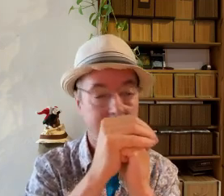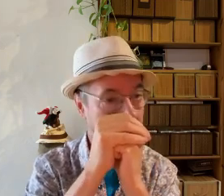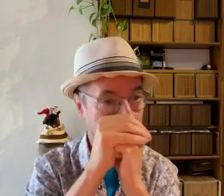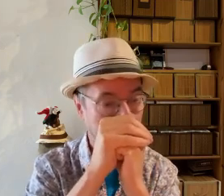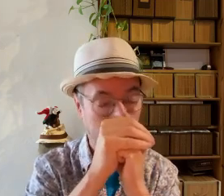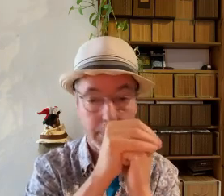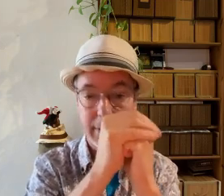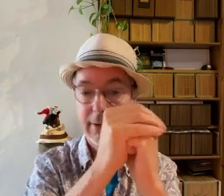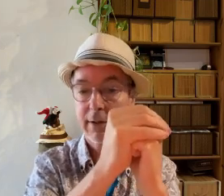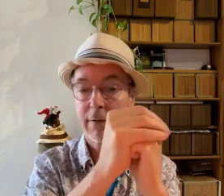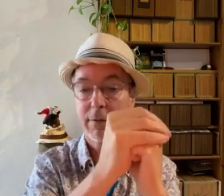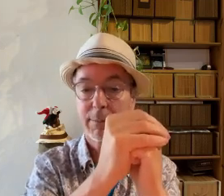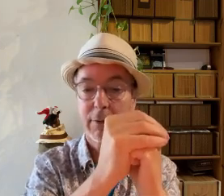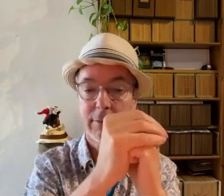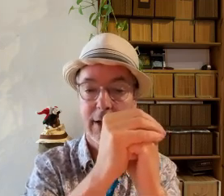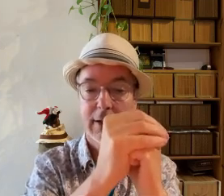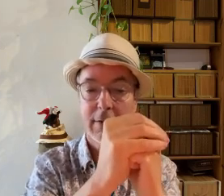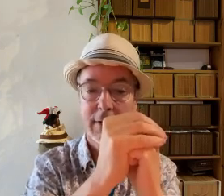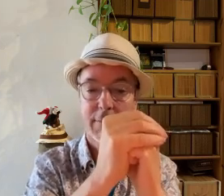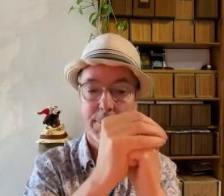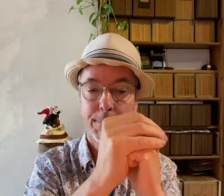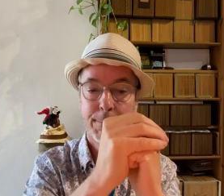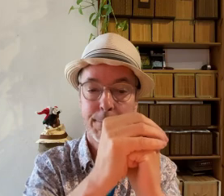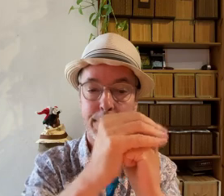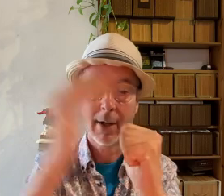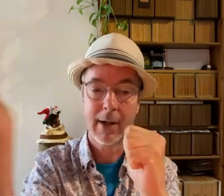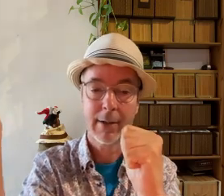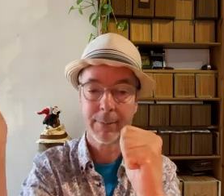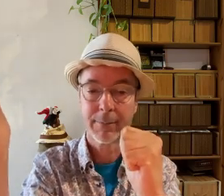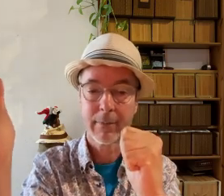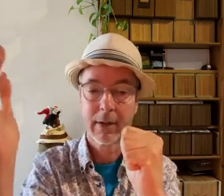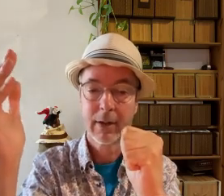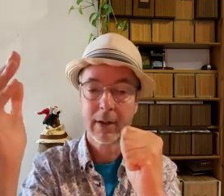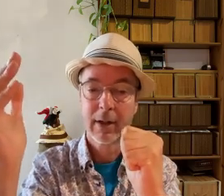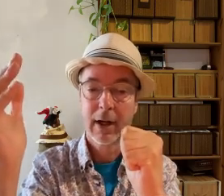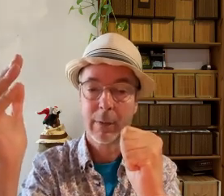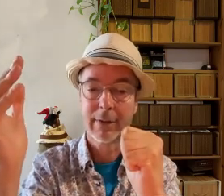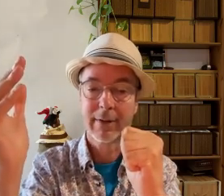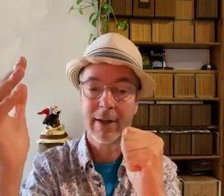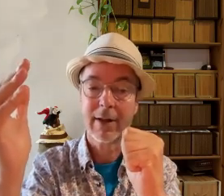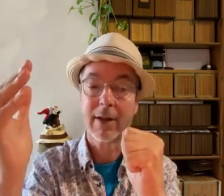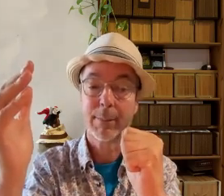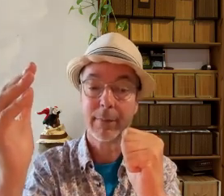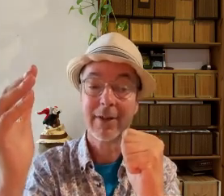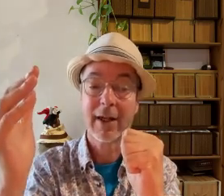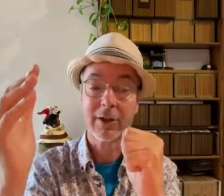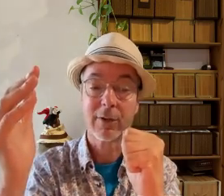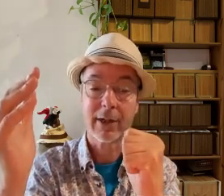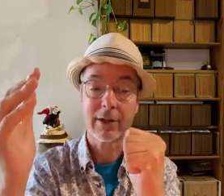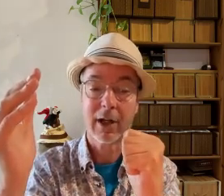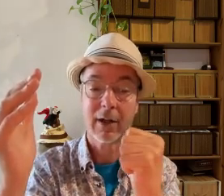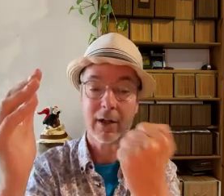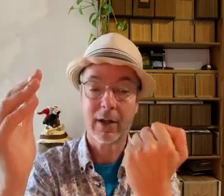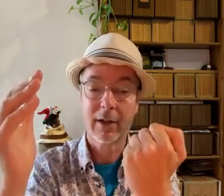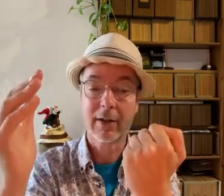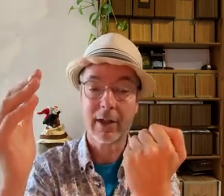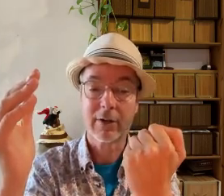is a completely different movement. If I have ma, I will take the